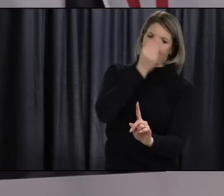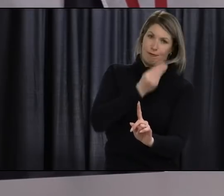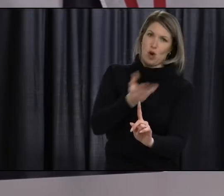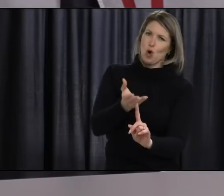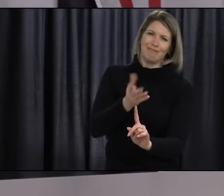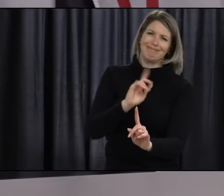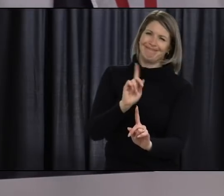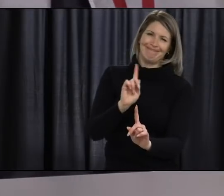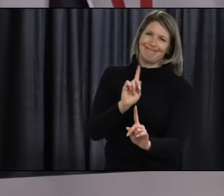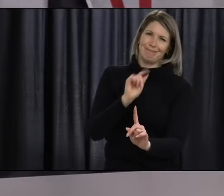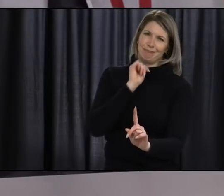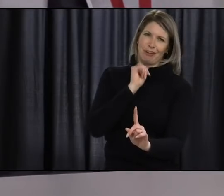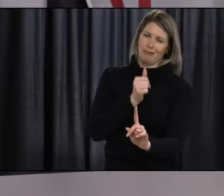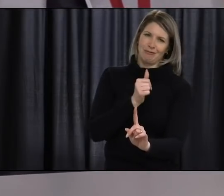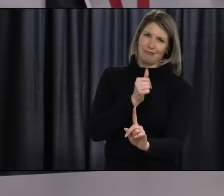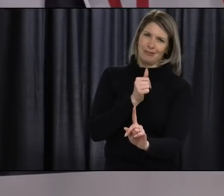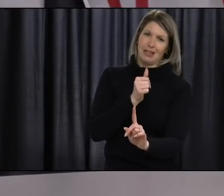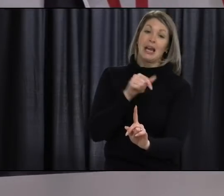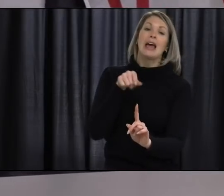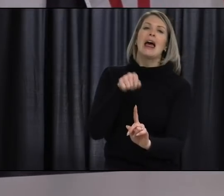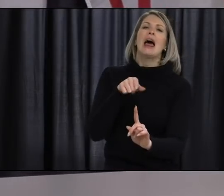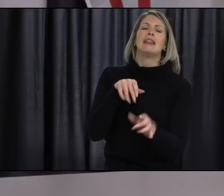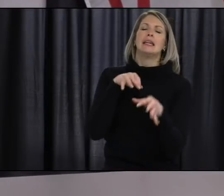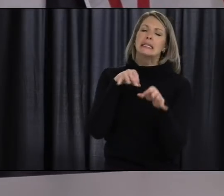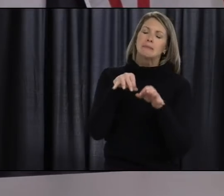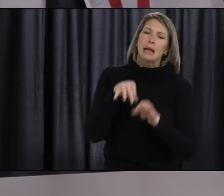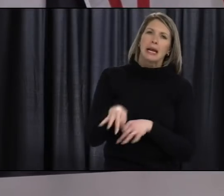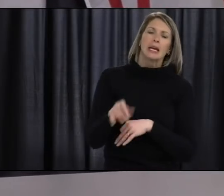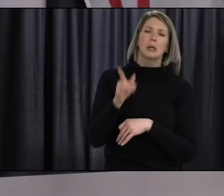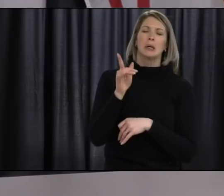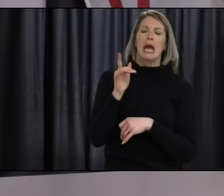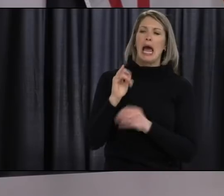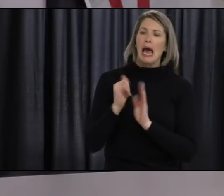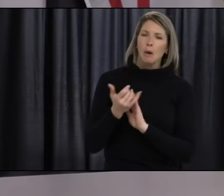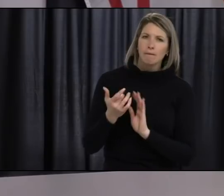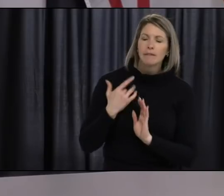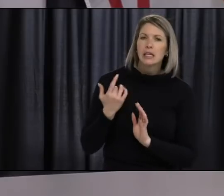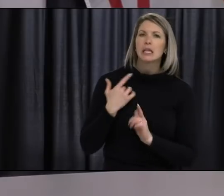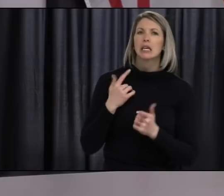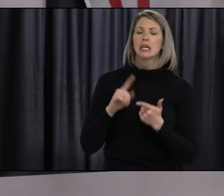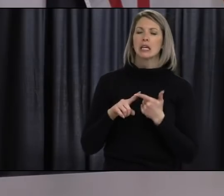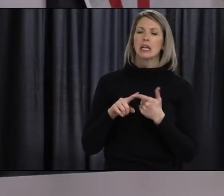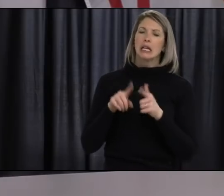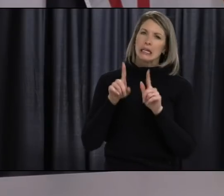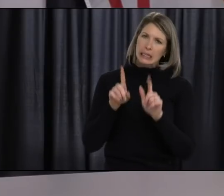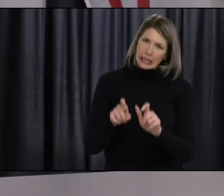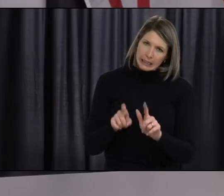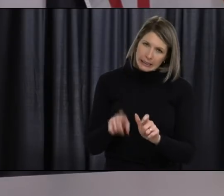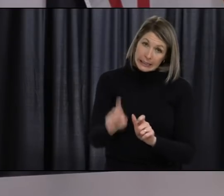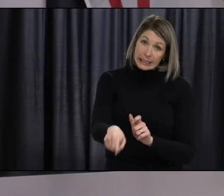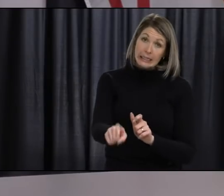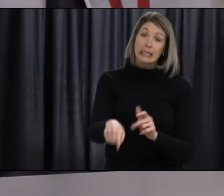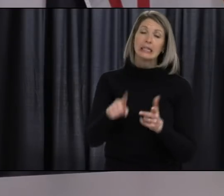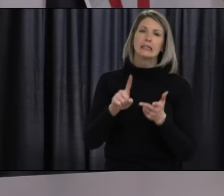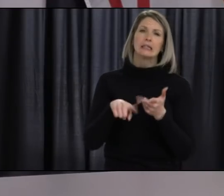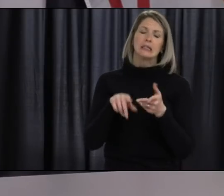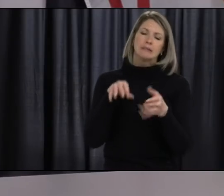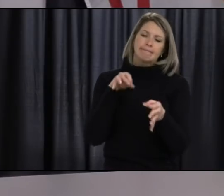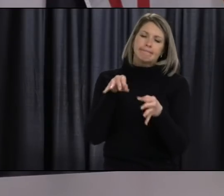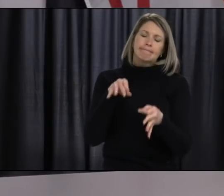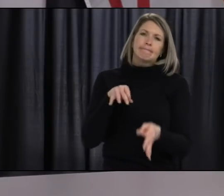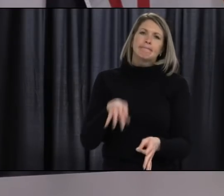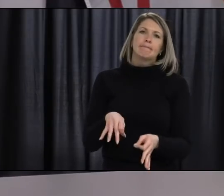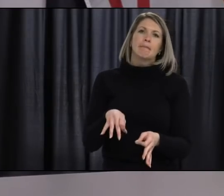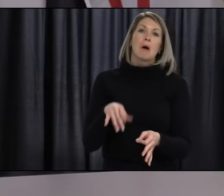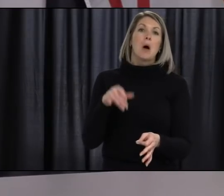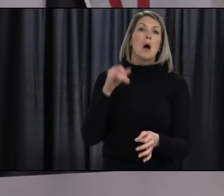And then they talk to them about symptoms and talk to them about testing. And if they come back